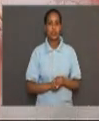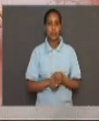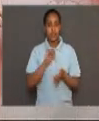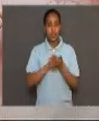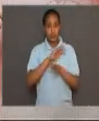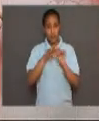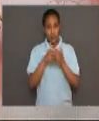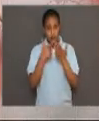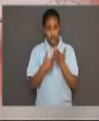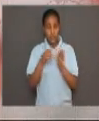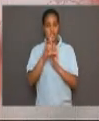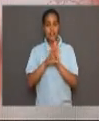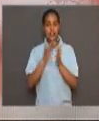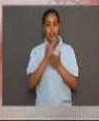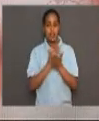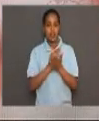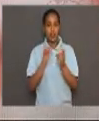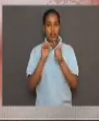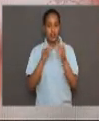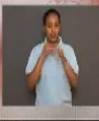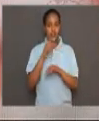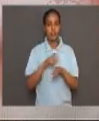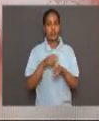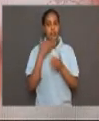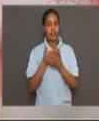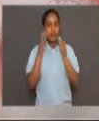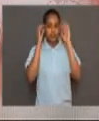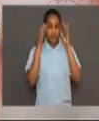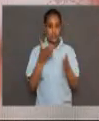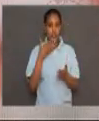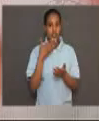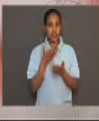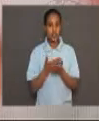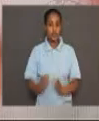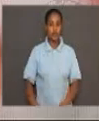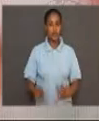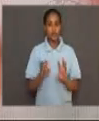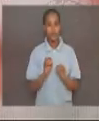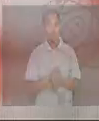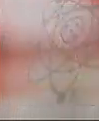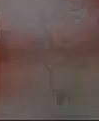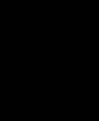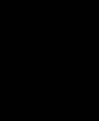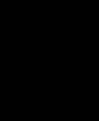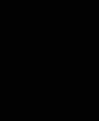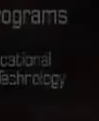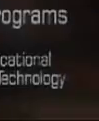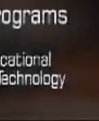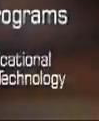That is all for this lesson. Until next time, thank you, teacher. Thank you, students.